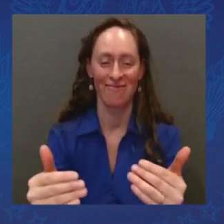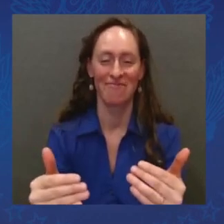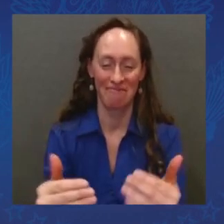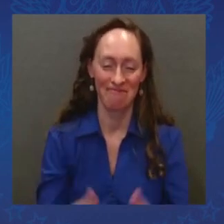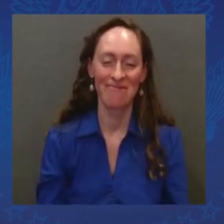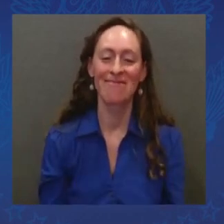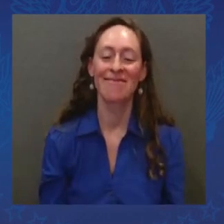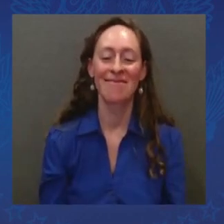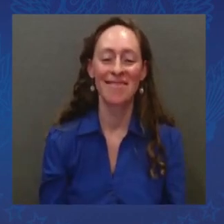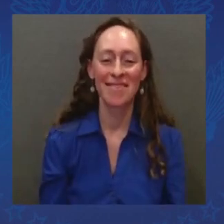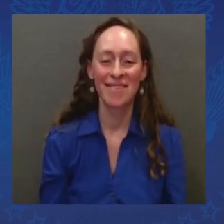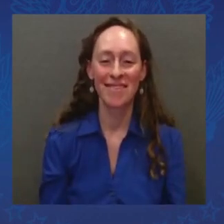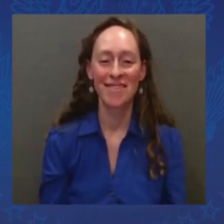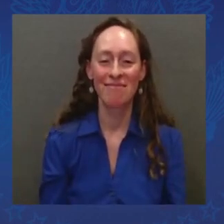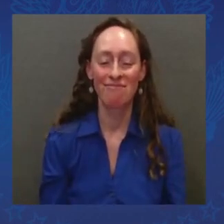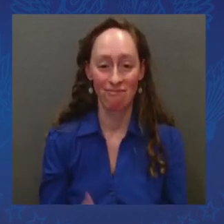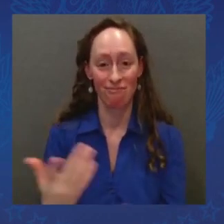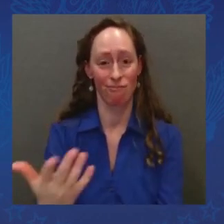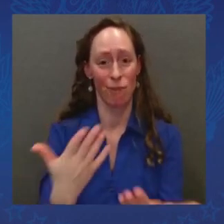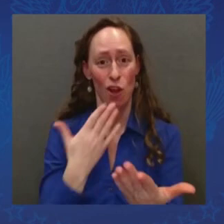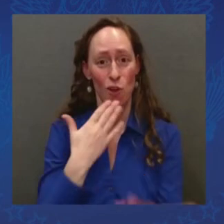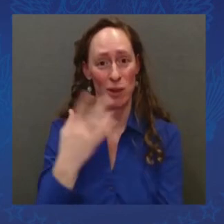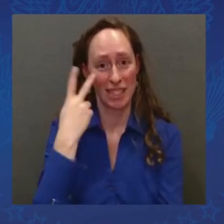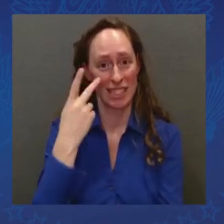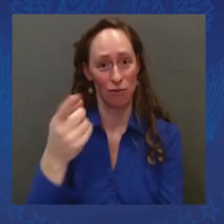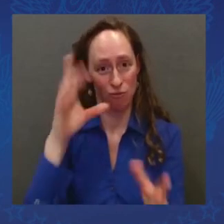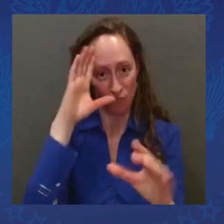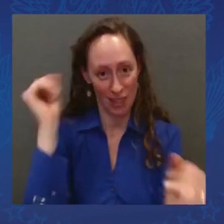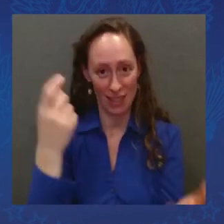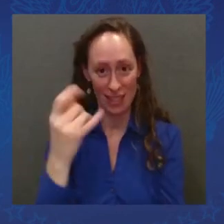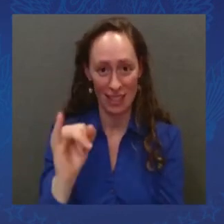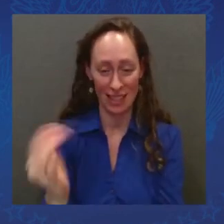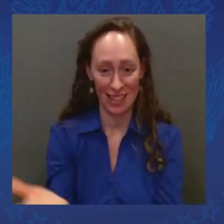again. We've spent many hours together over the last